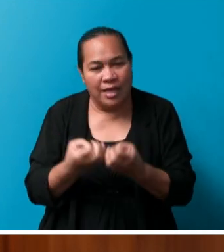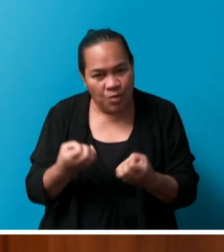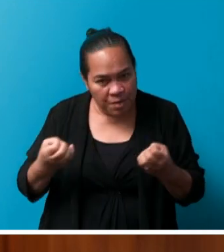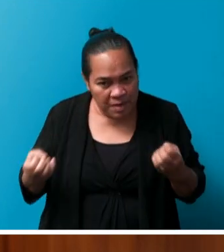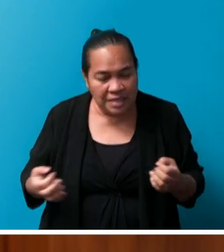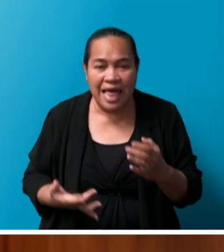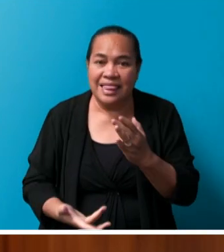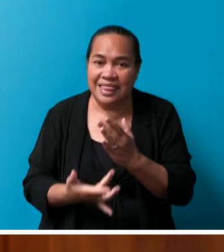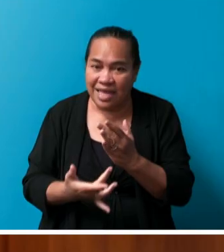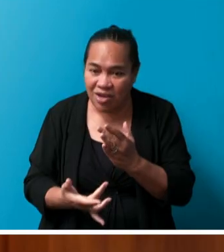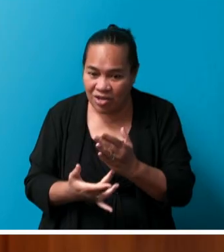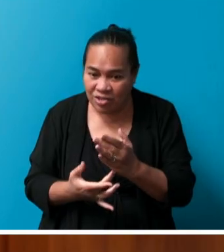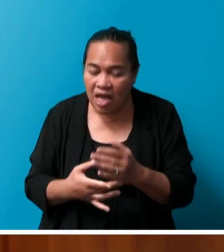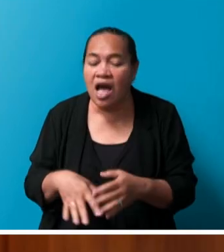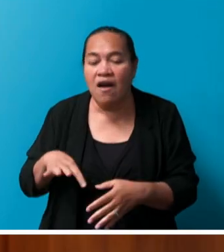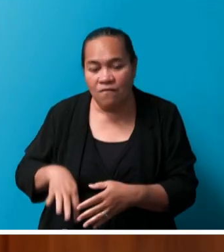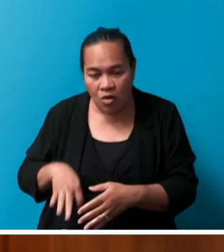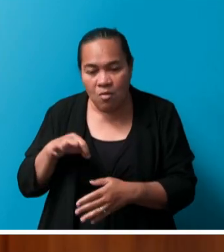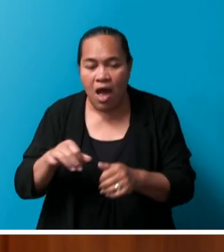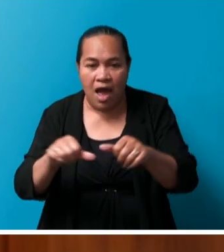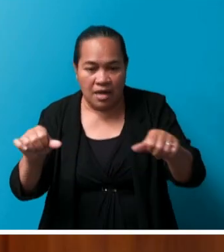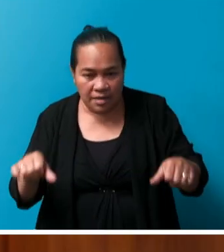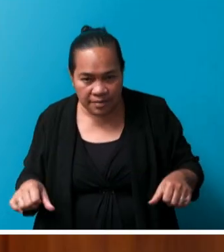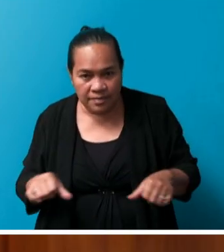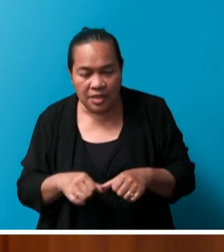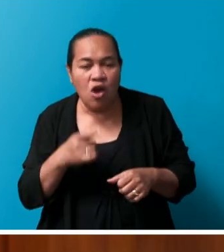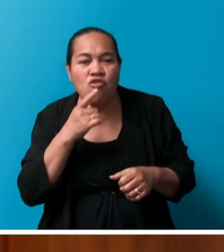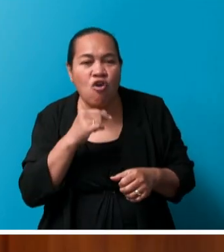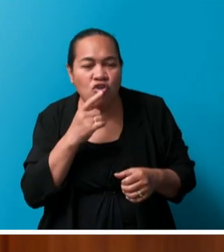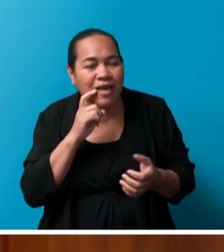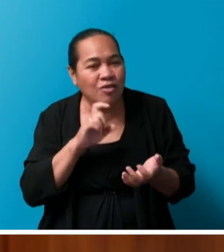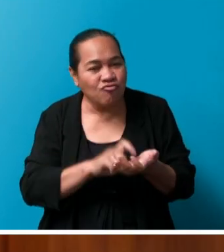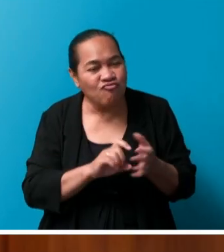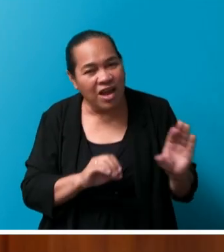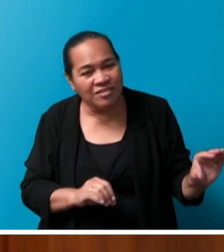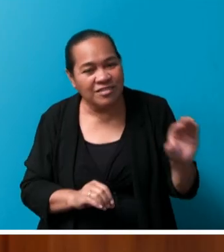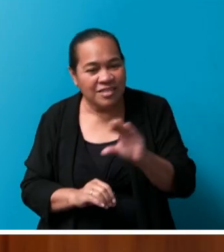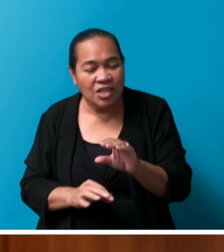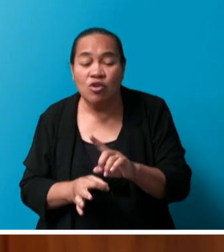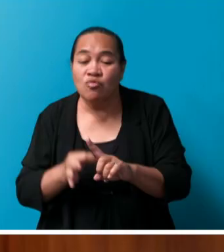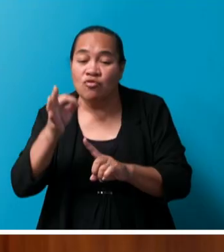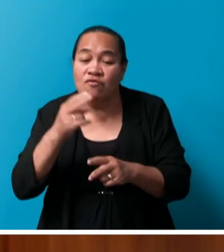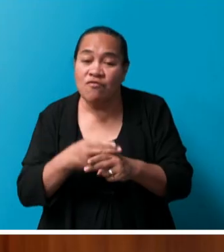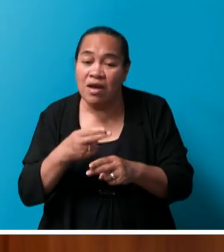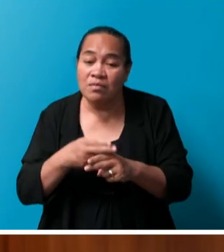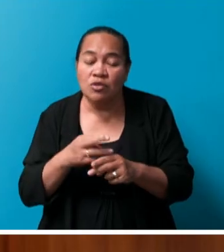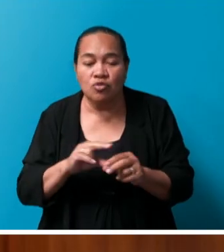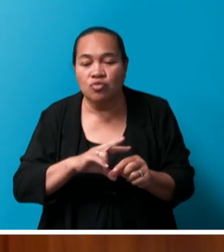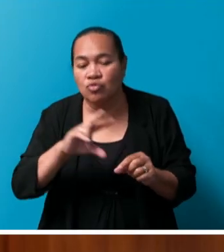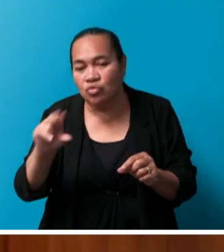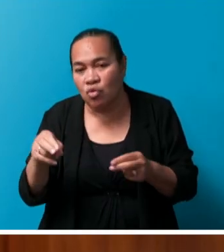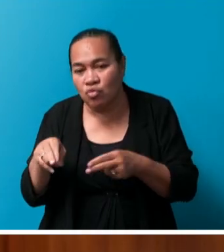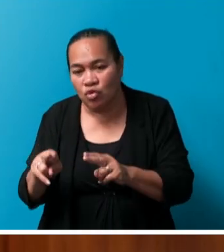technology, affordable agriculture loans and grants, improve farms to market roads, training